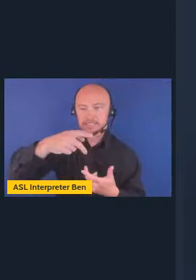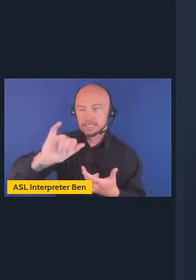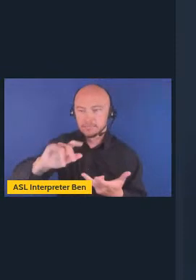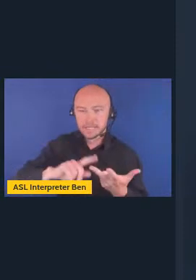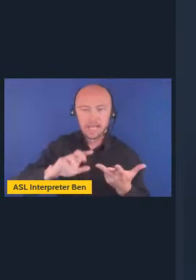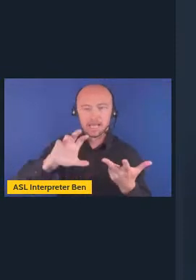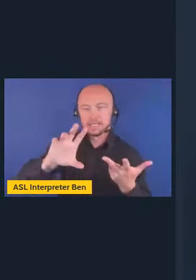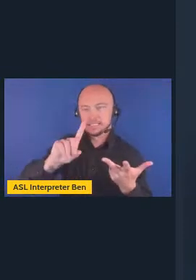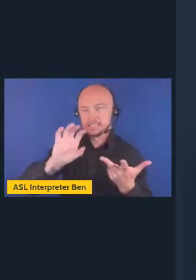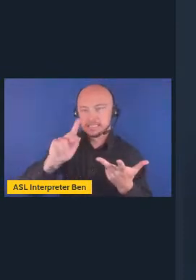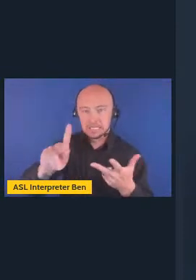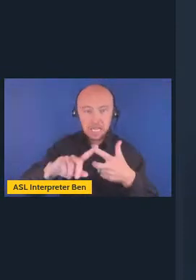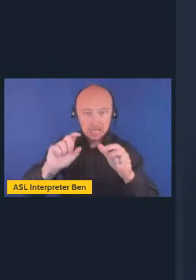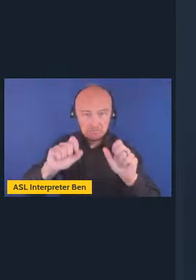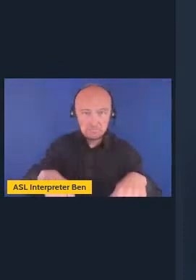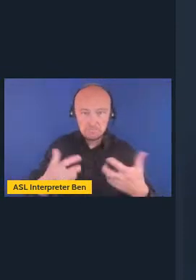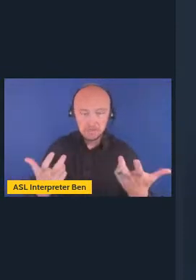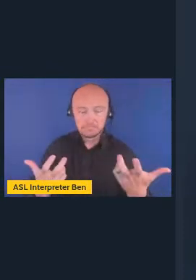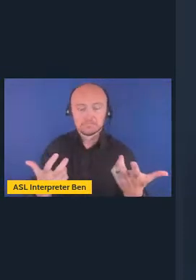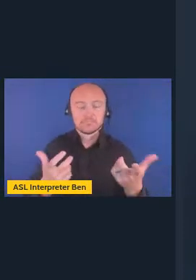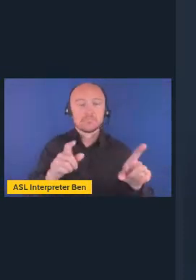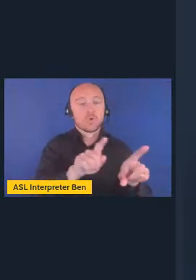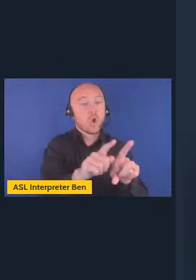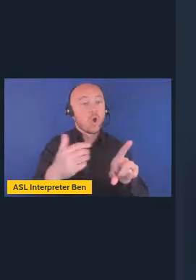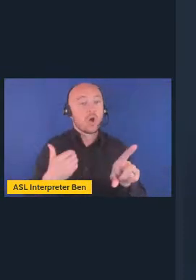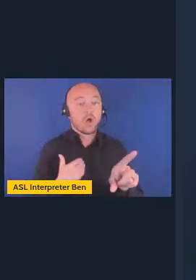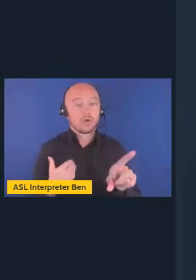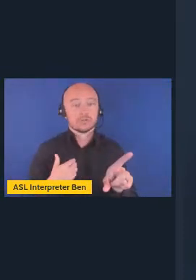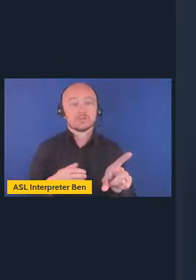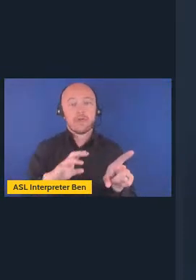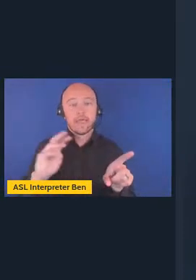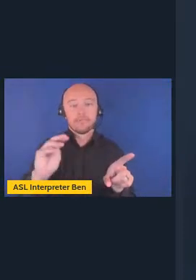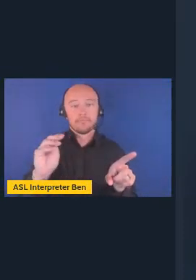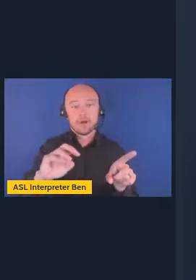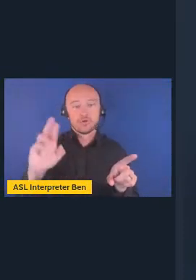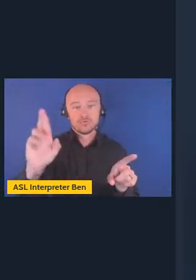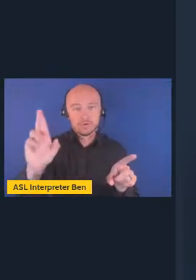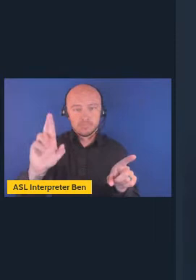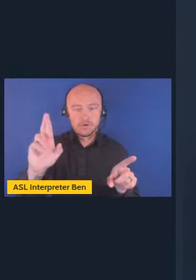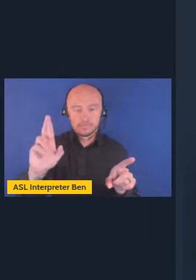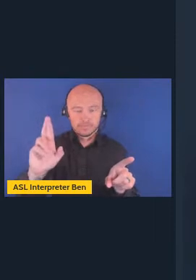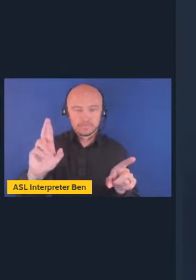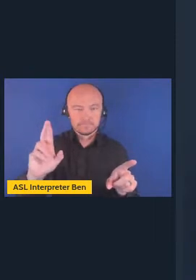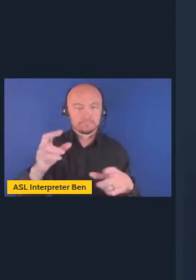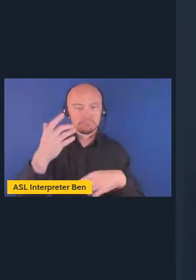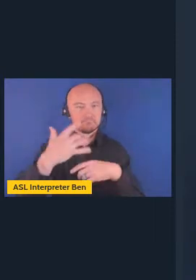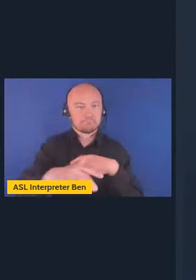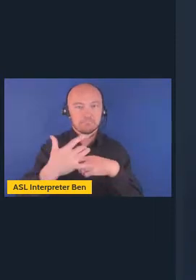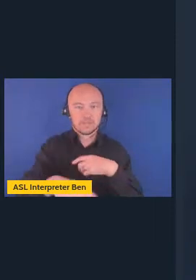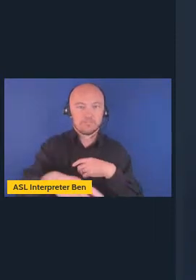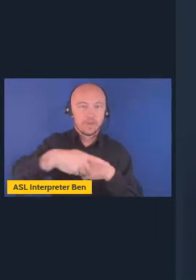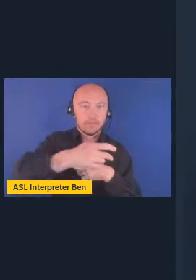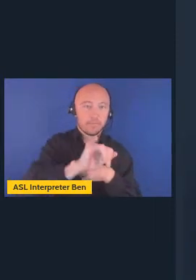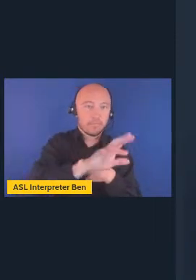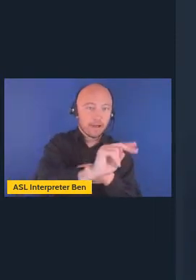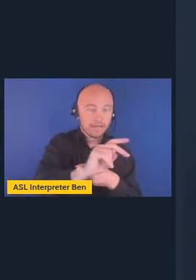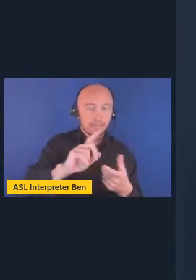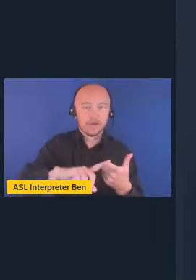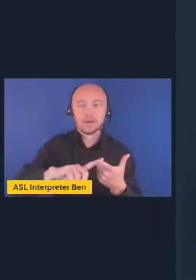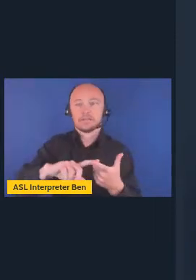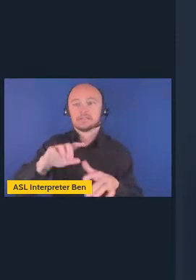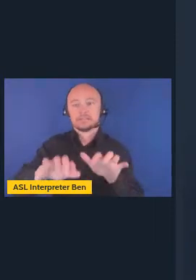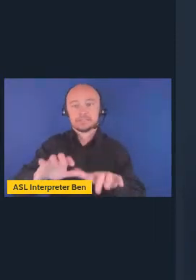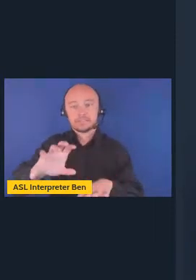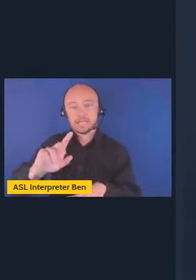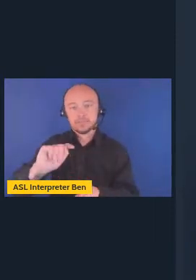CDK apps. But it also comes with monorepo project types. They are available for Python, TypeScript, and Java, and